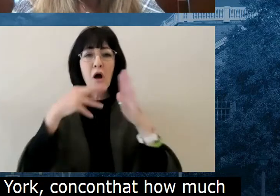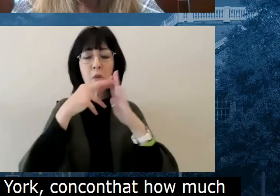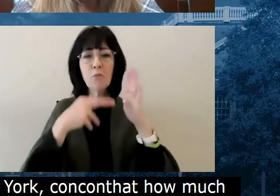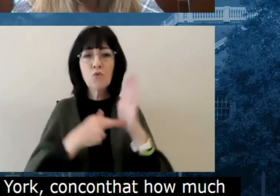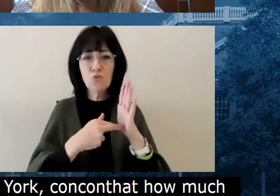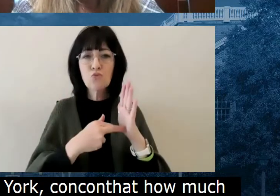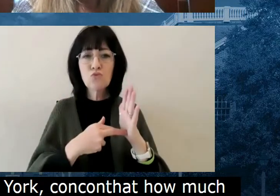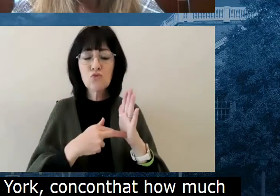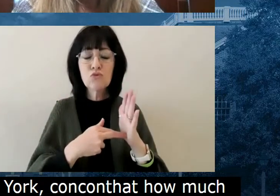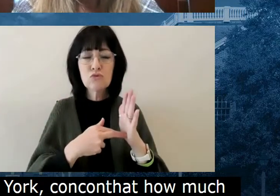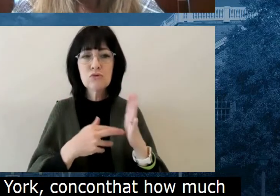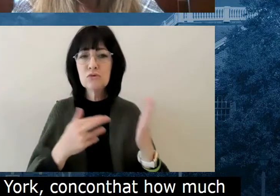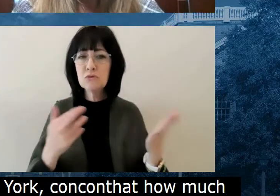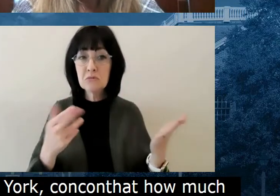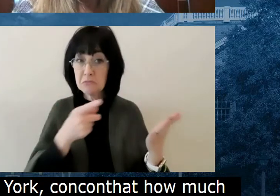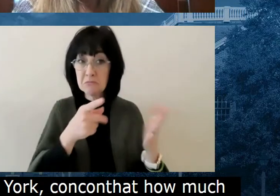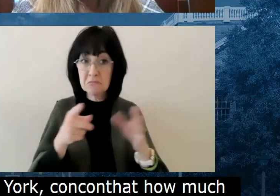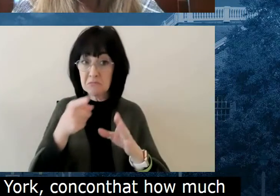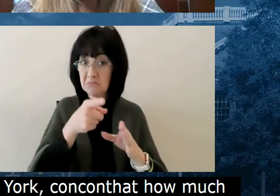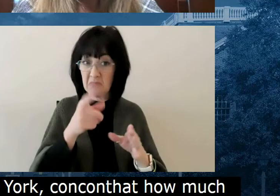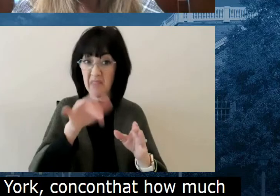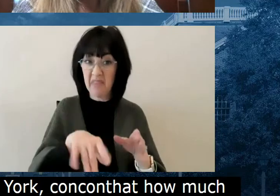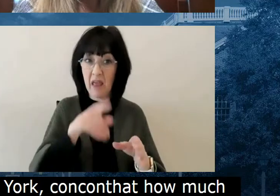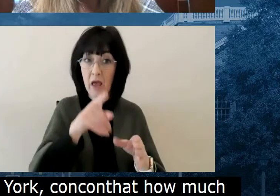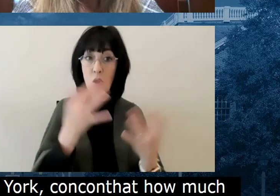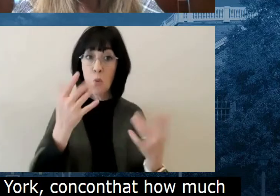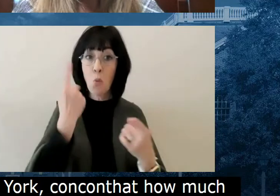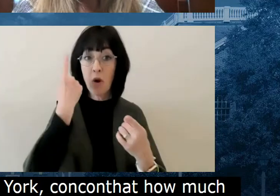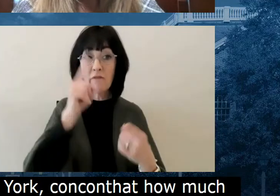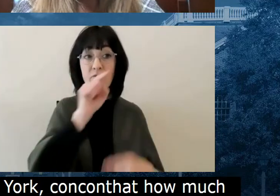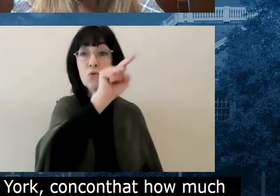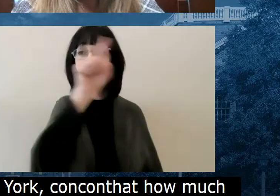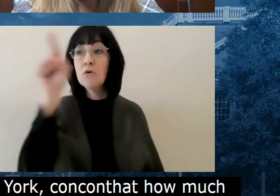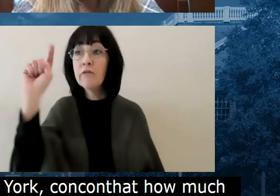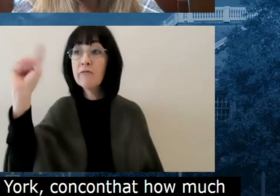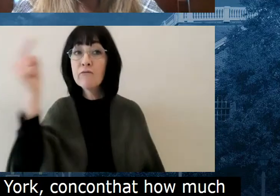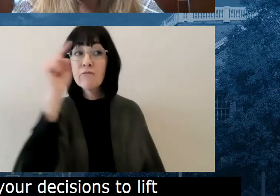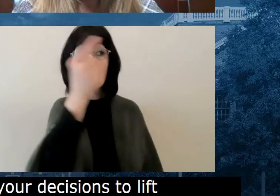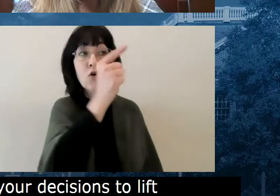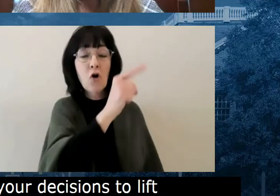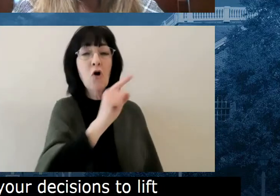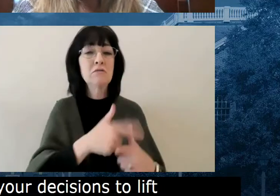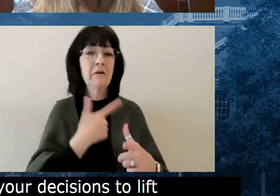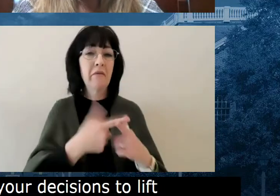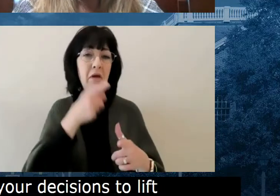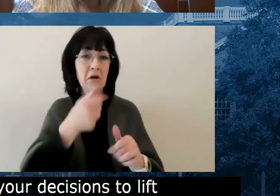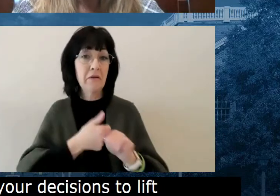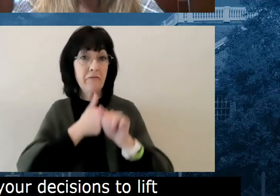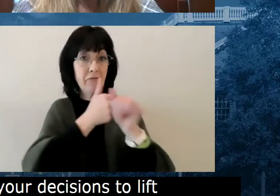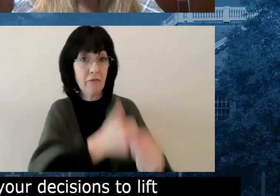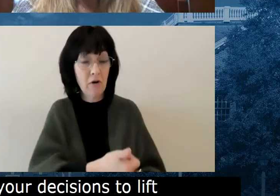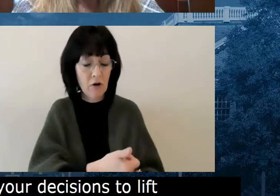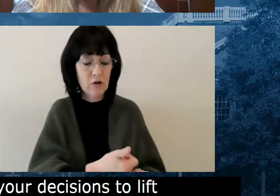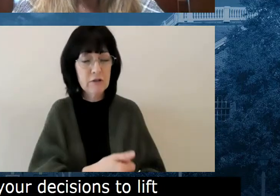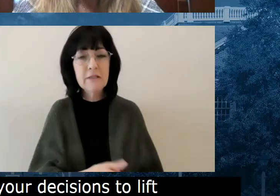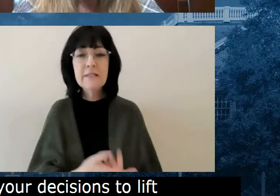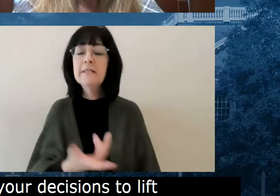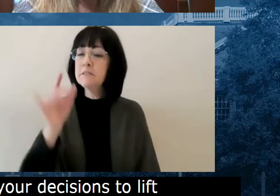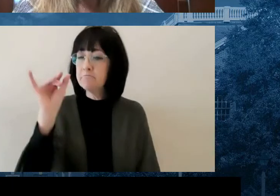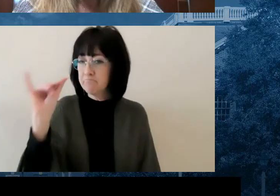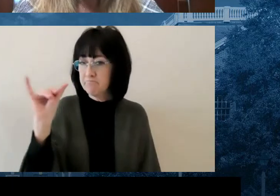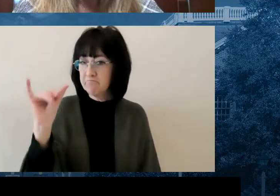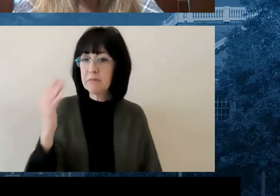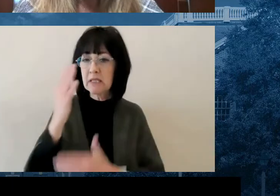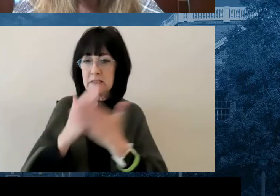this sense. First of all, the main reasons were the data in our state. The number of positive cases